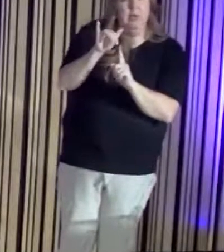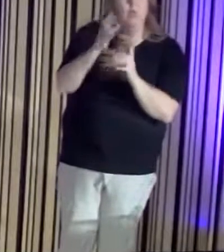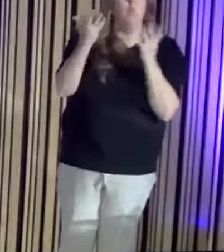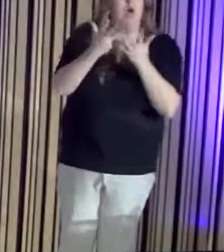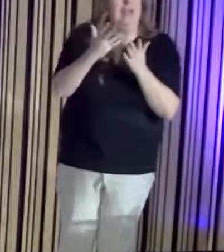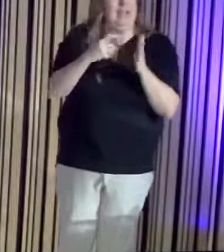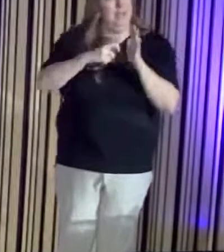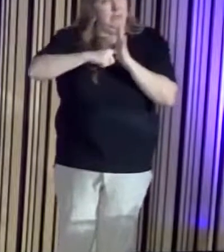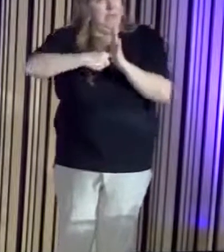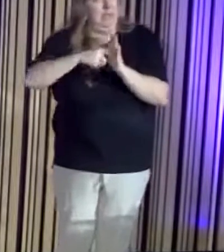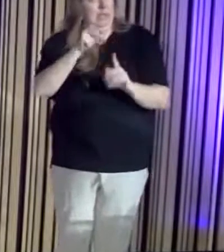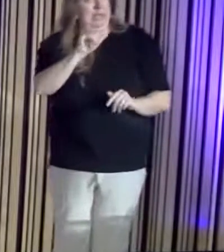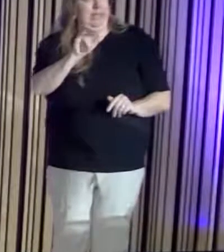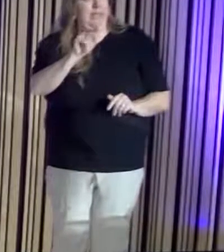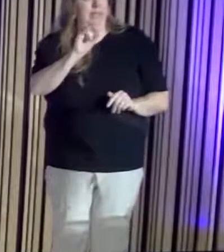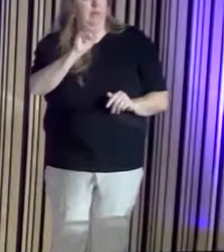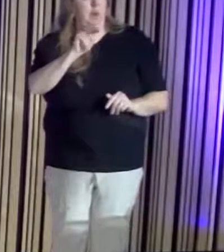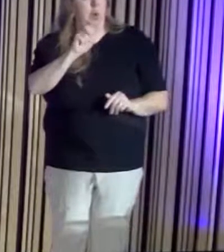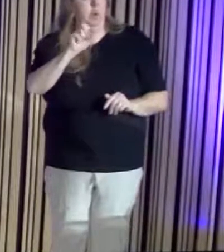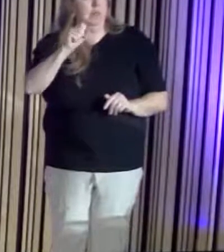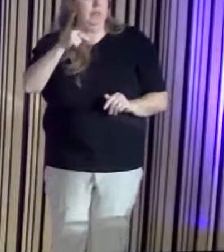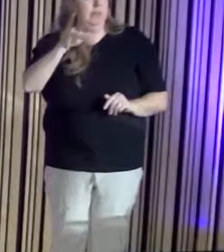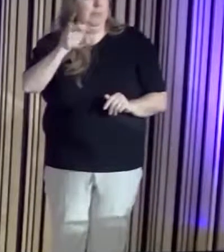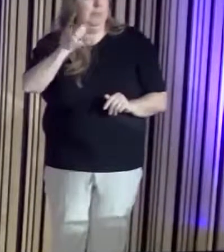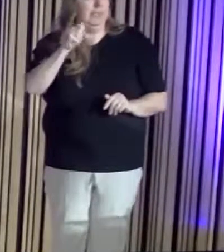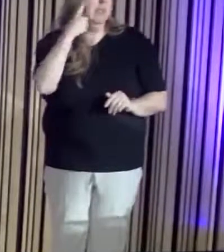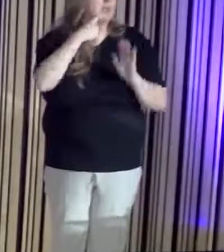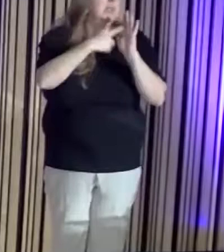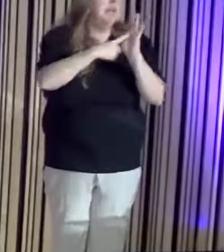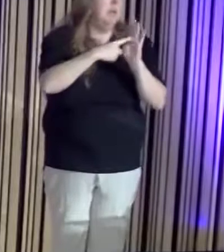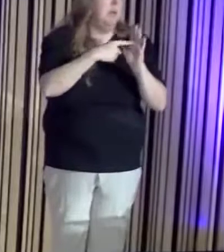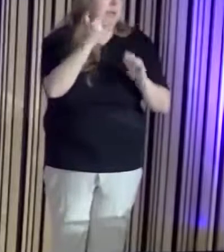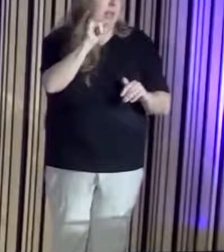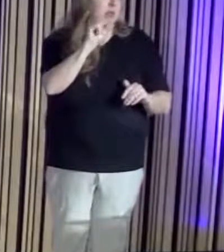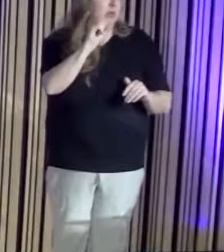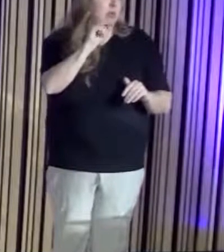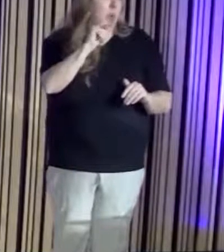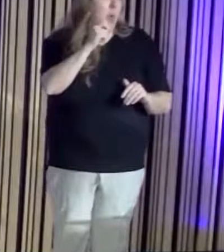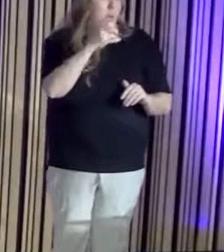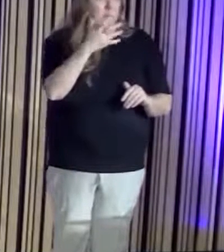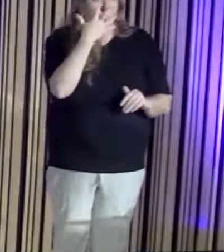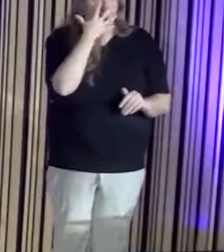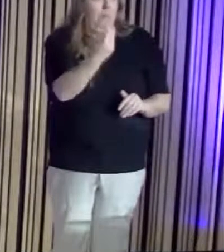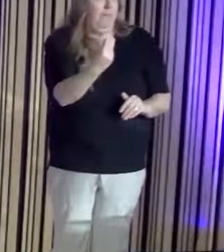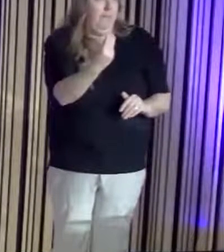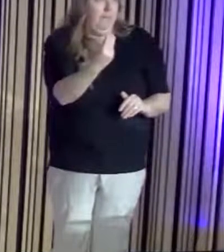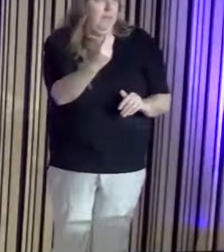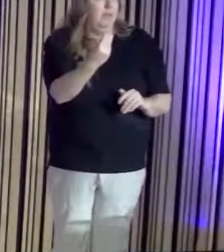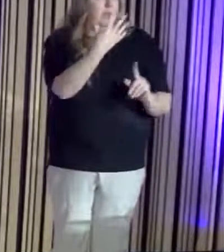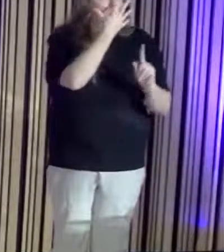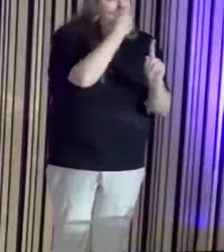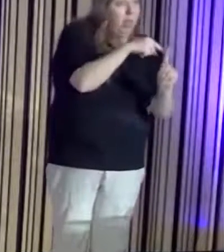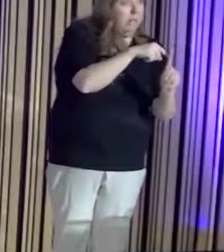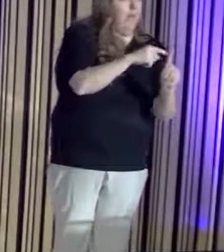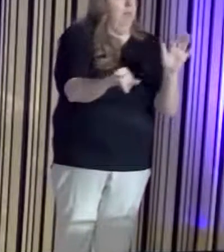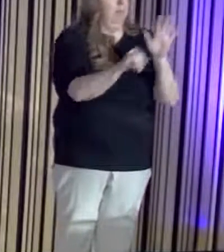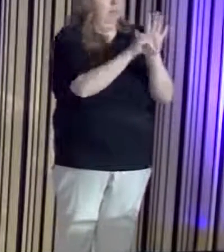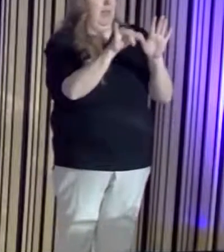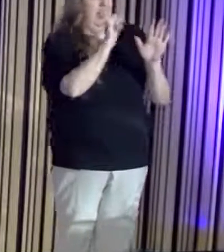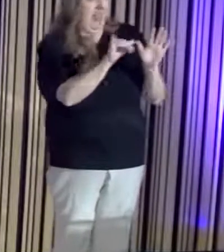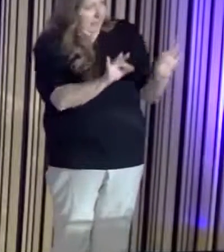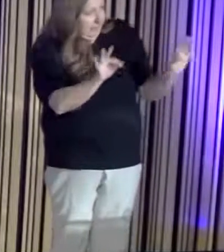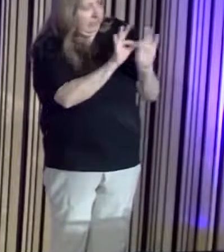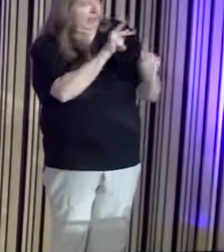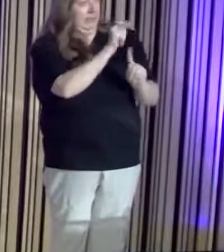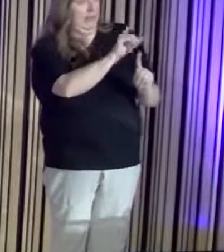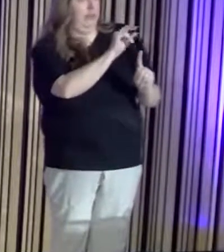like the wolf in Yellowstone, right? And we can use those sorts of metrics on our